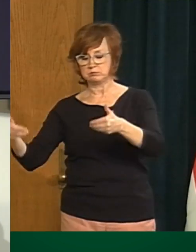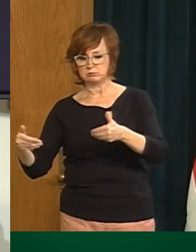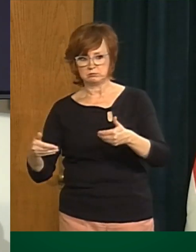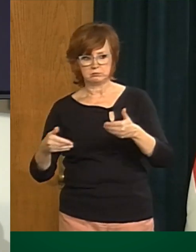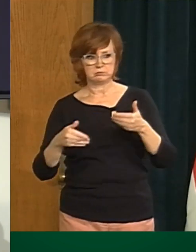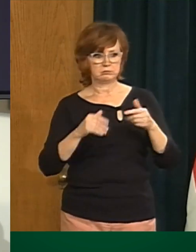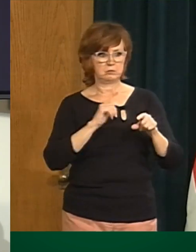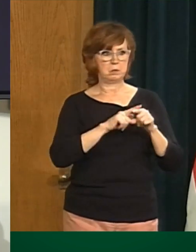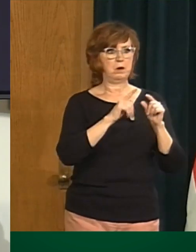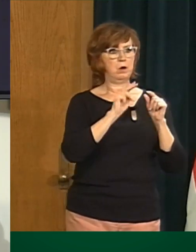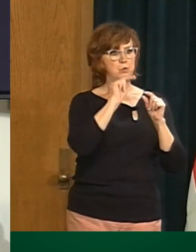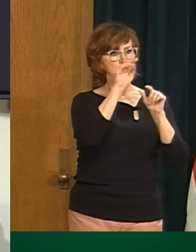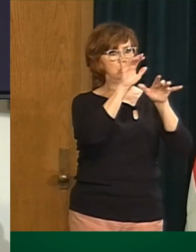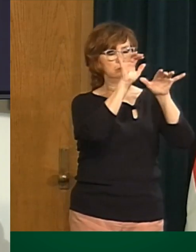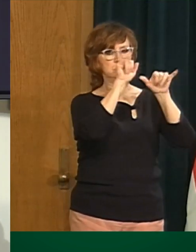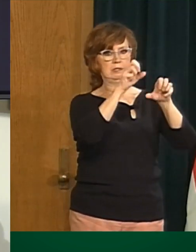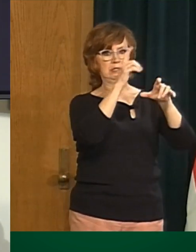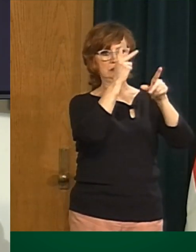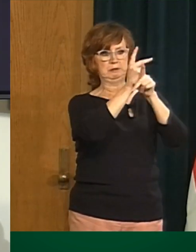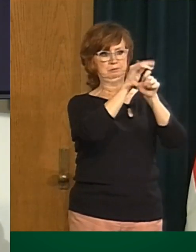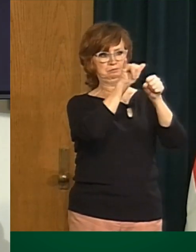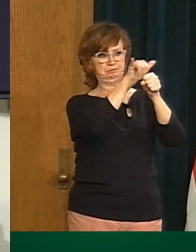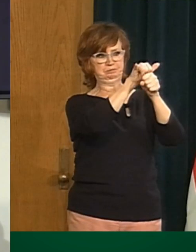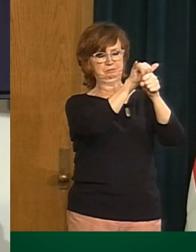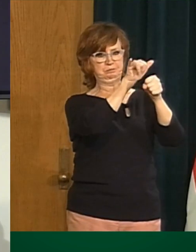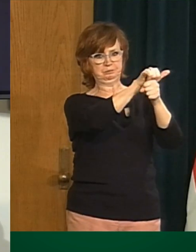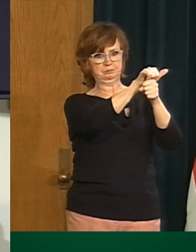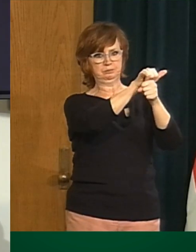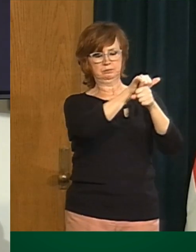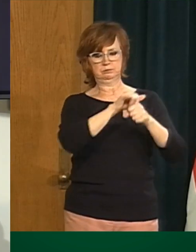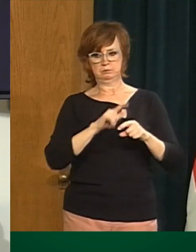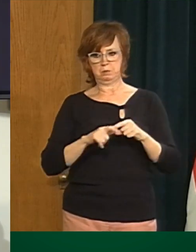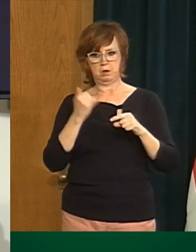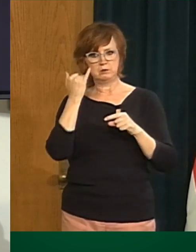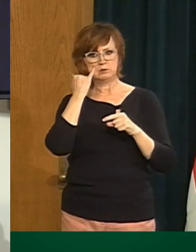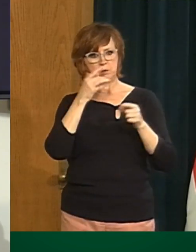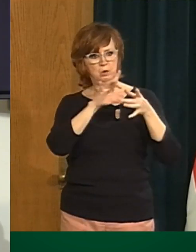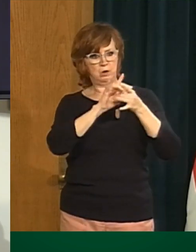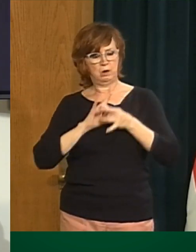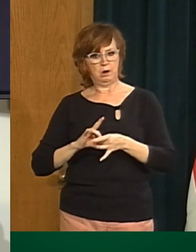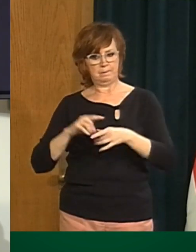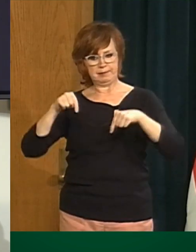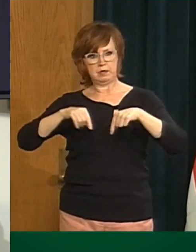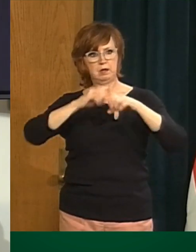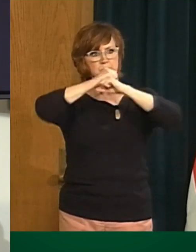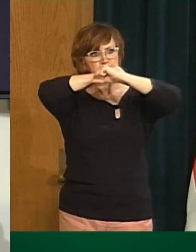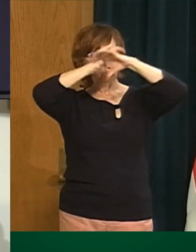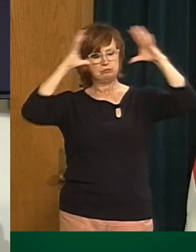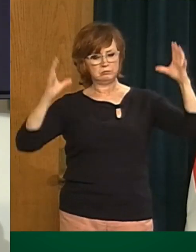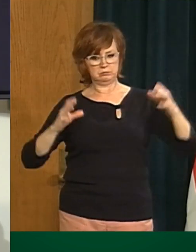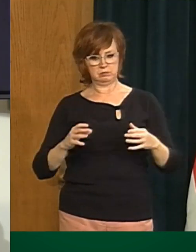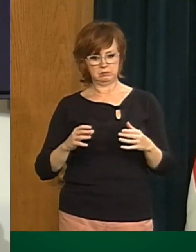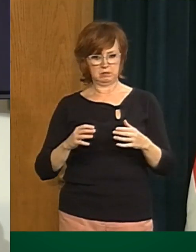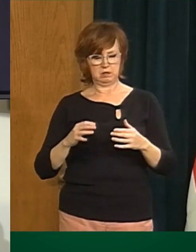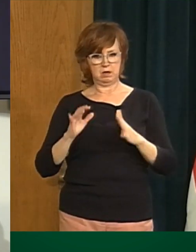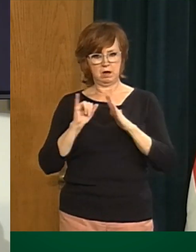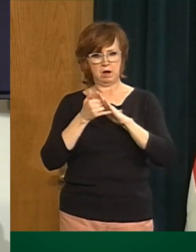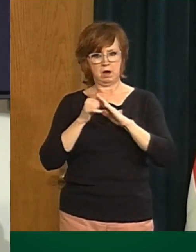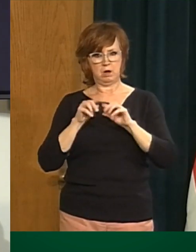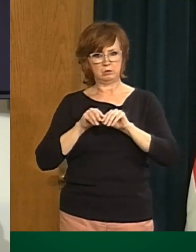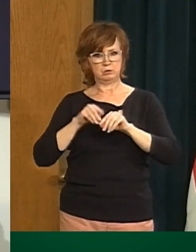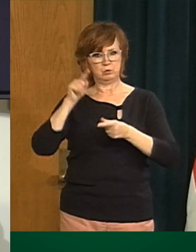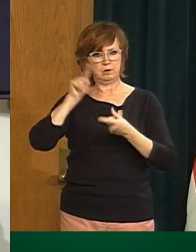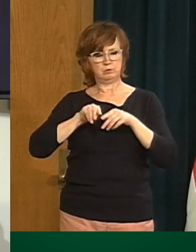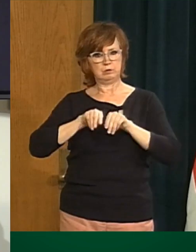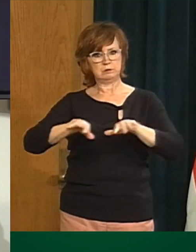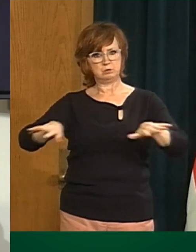How does one necessarily contain it to that community without it having to affect someone else in another center